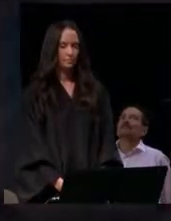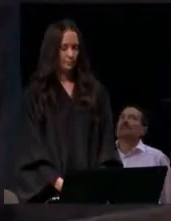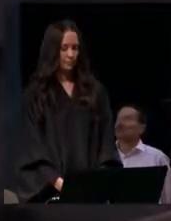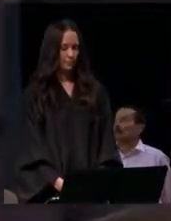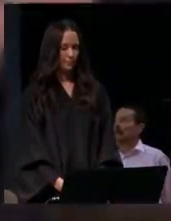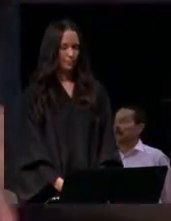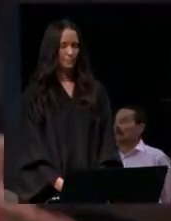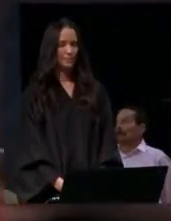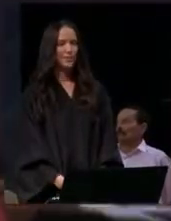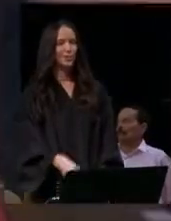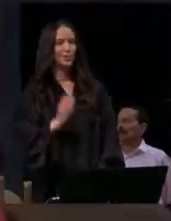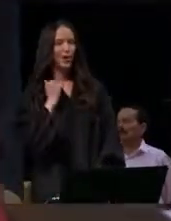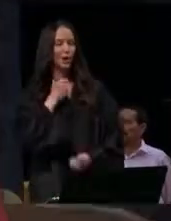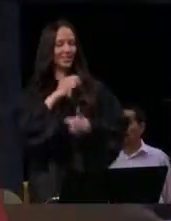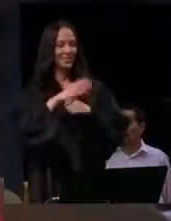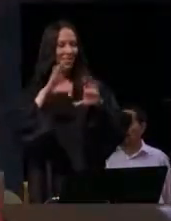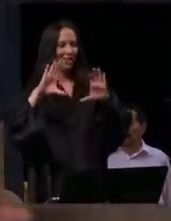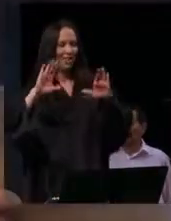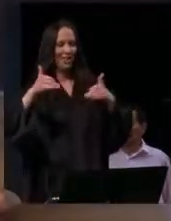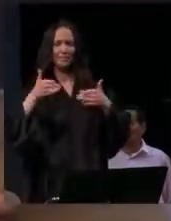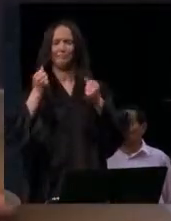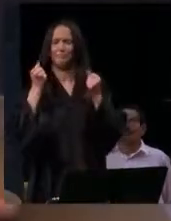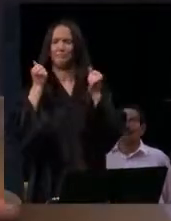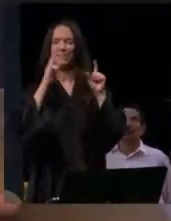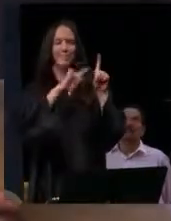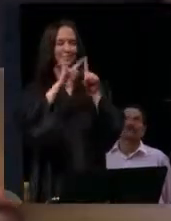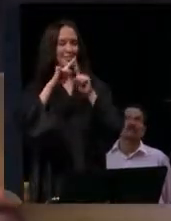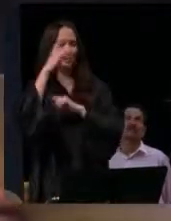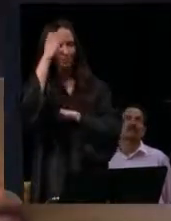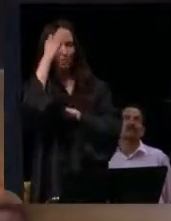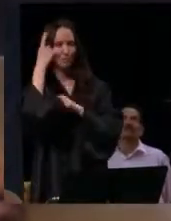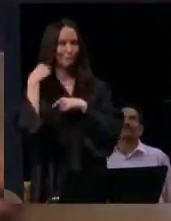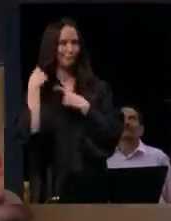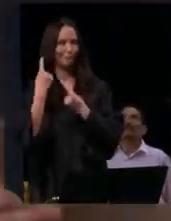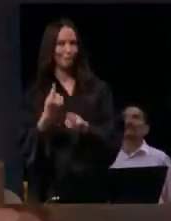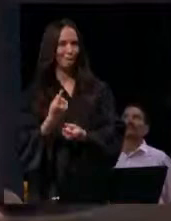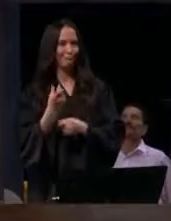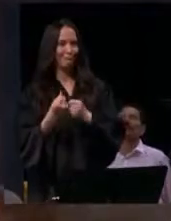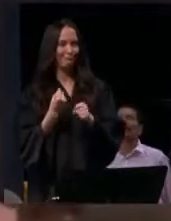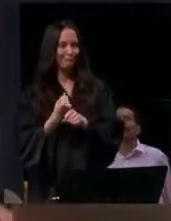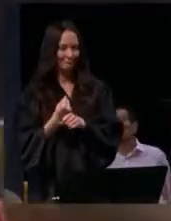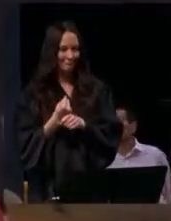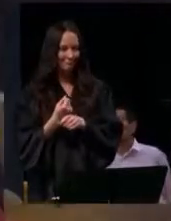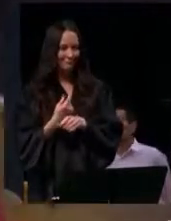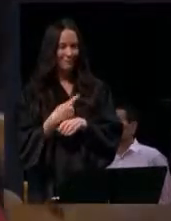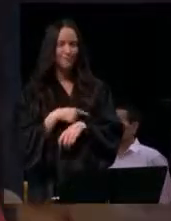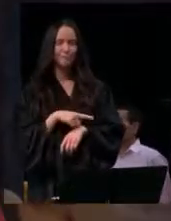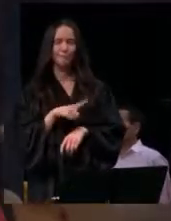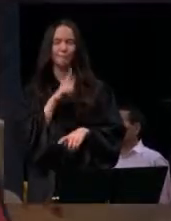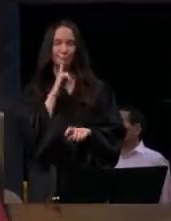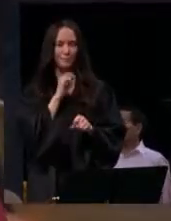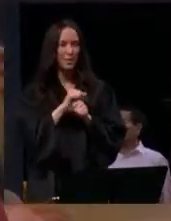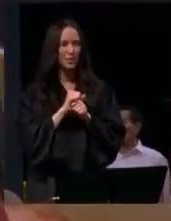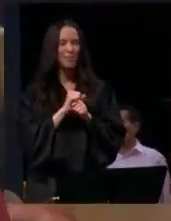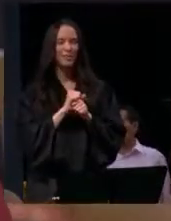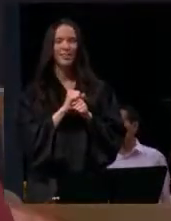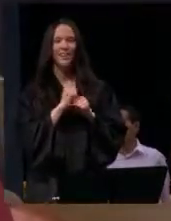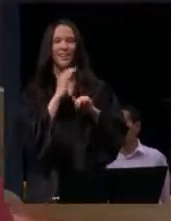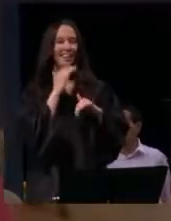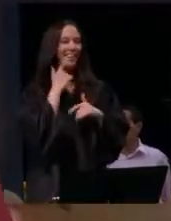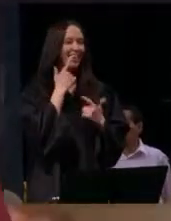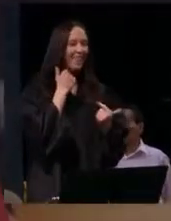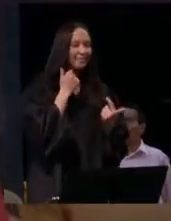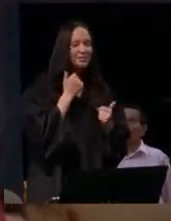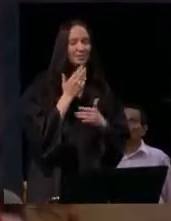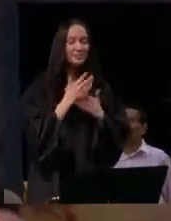Our senior class has created so many different memories over the course of this past year. It truly has been a year filled with much laughter and even